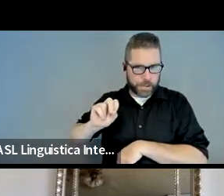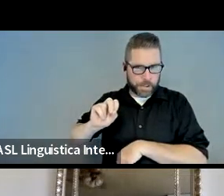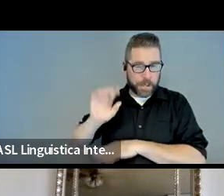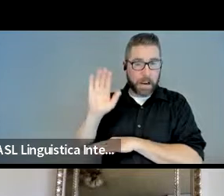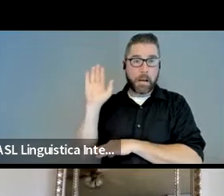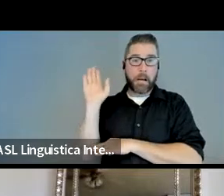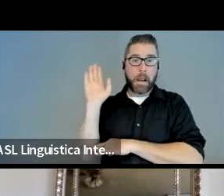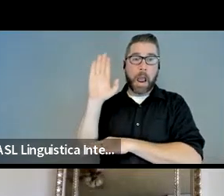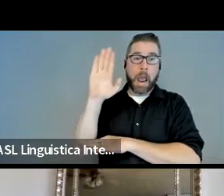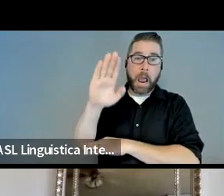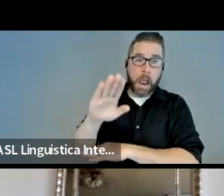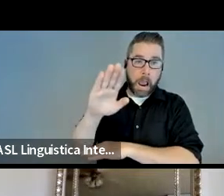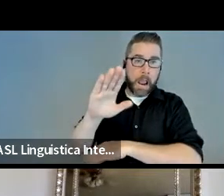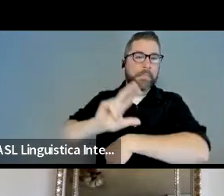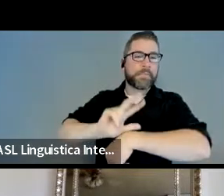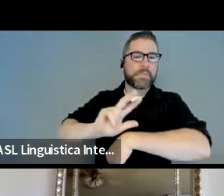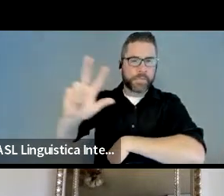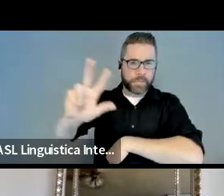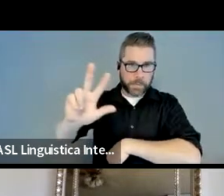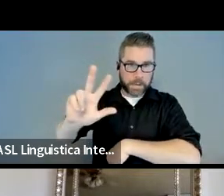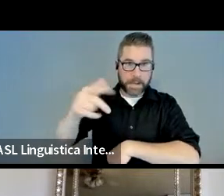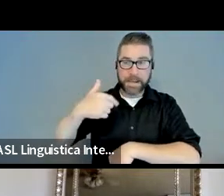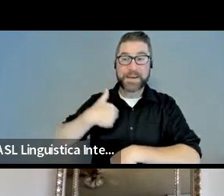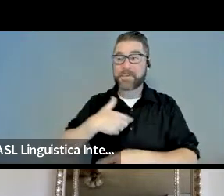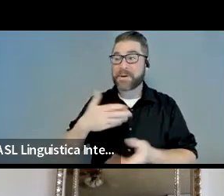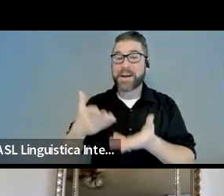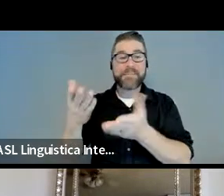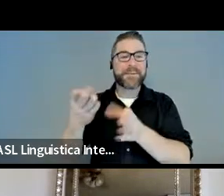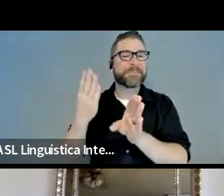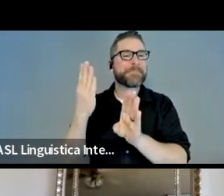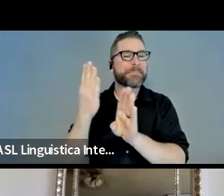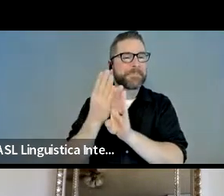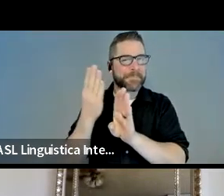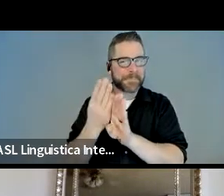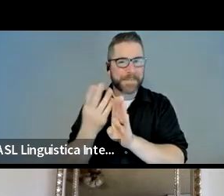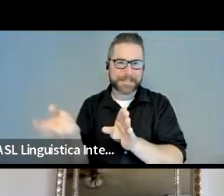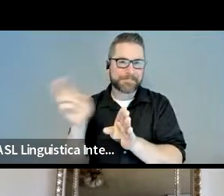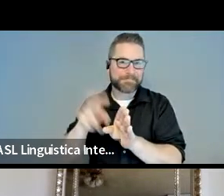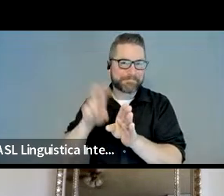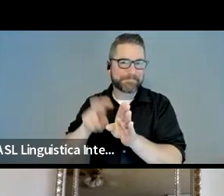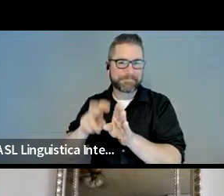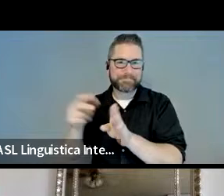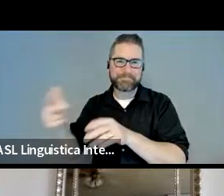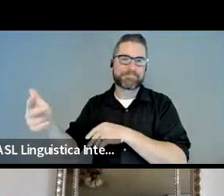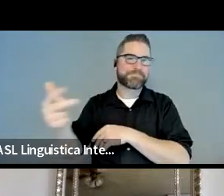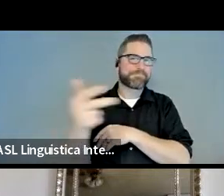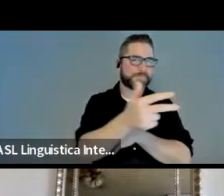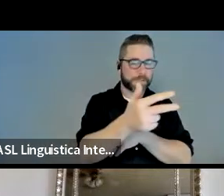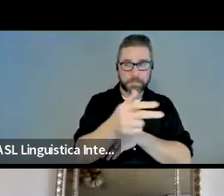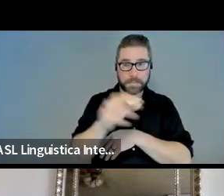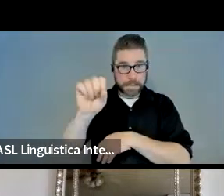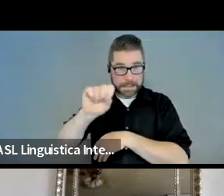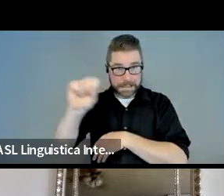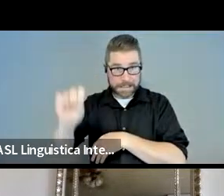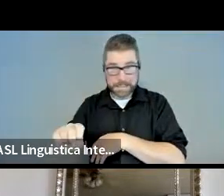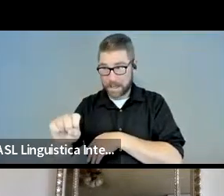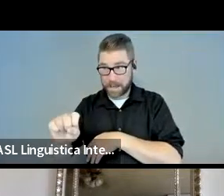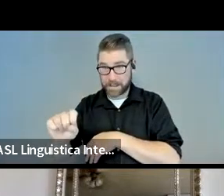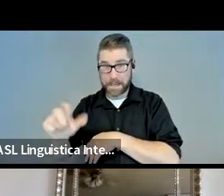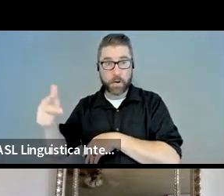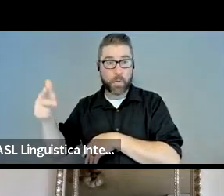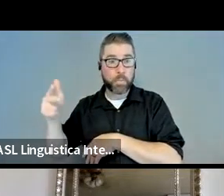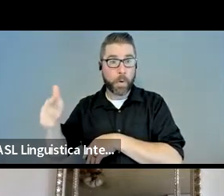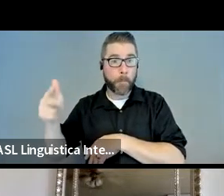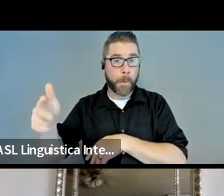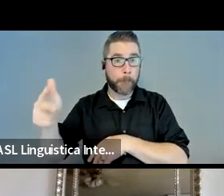3, and we are offering to provide a bus for folks from Stockton to meet us there. So if you are able or you're interested in